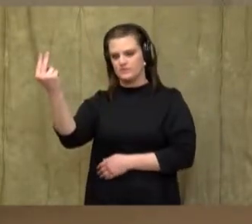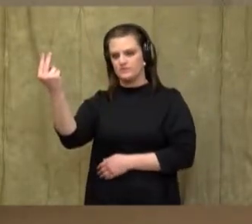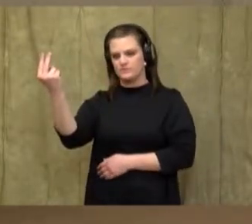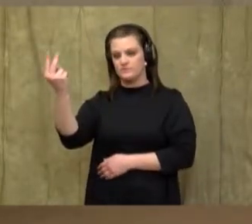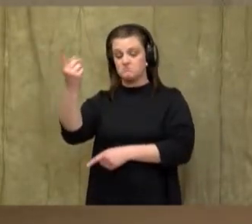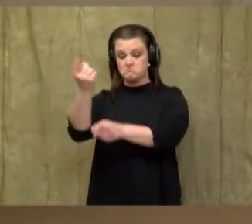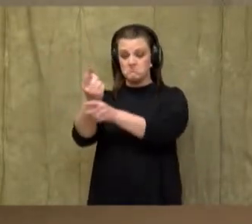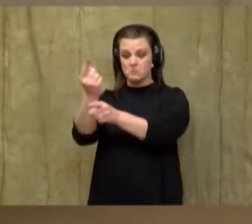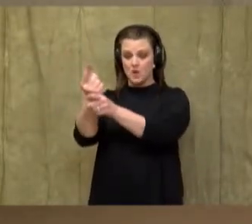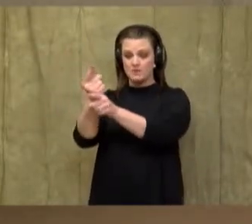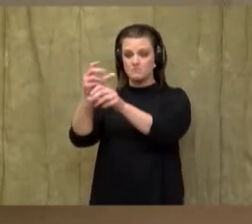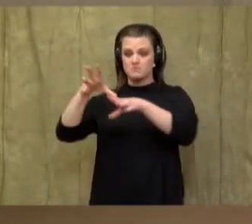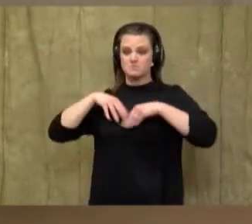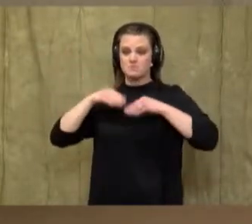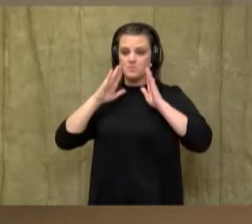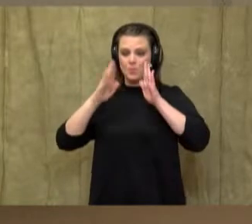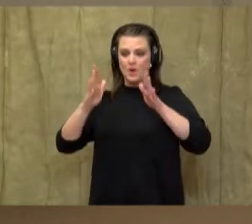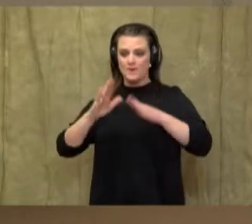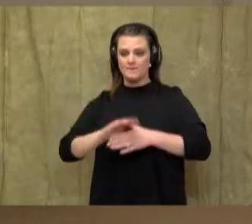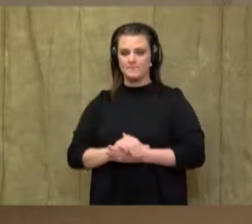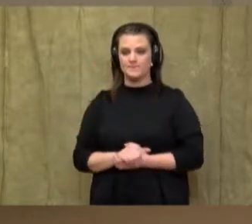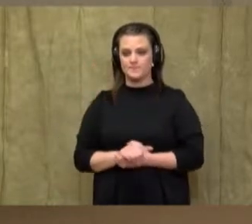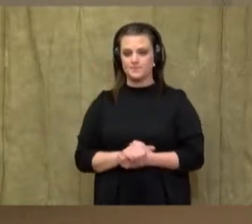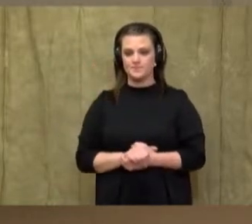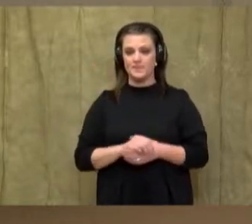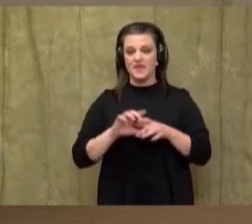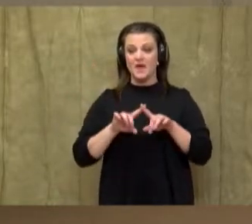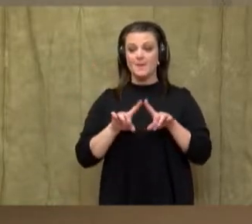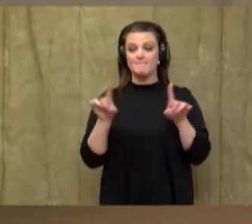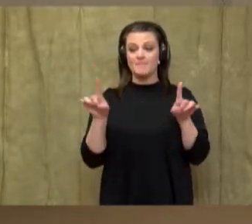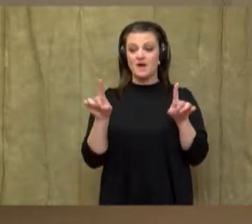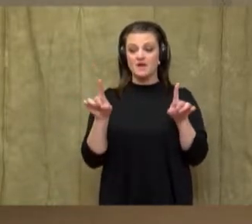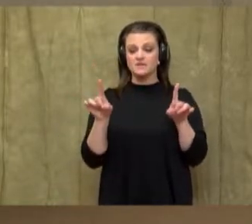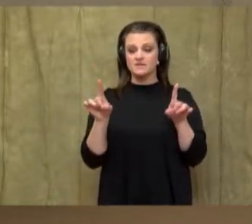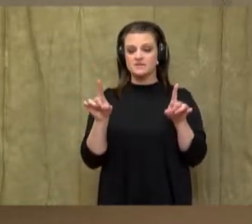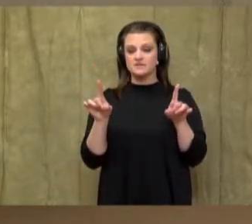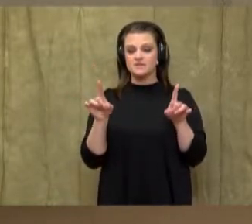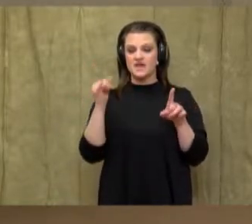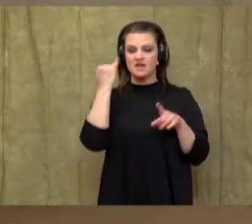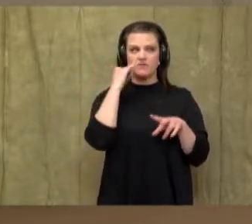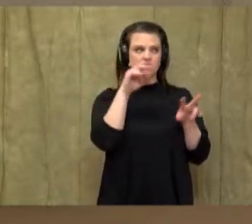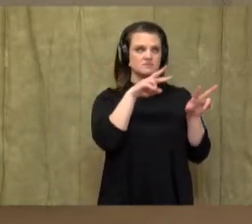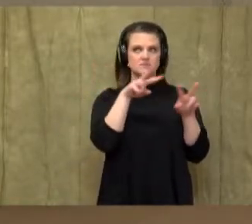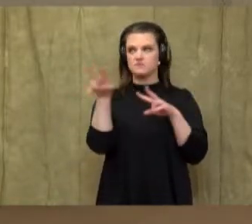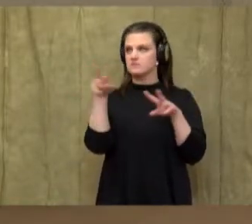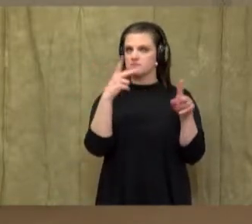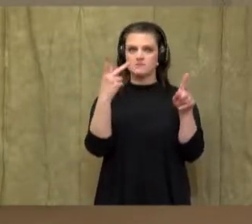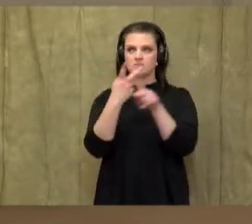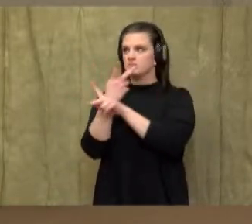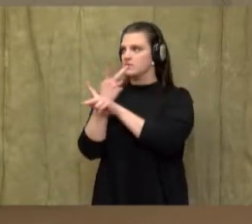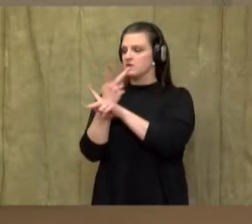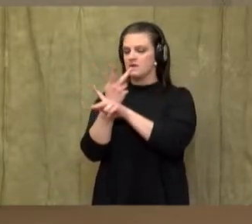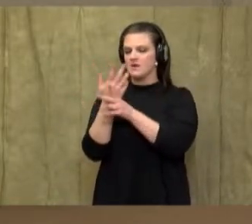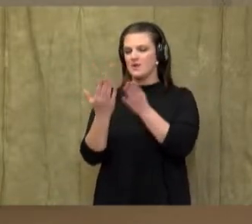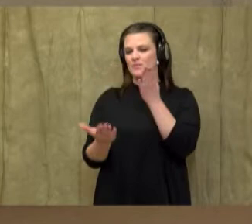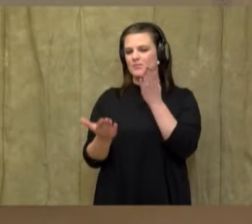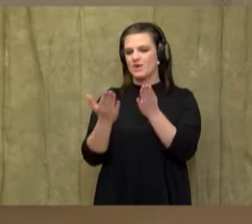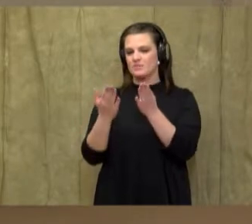still correct. But if I'm doing it just as I see it, I probably should have